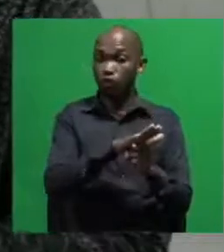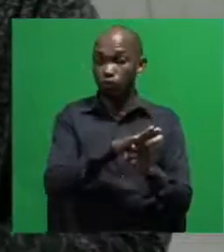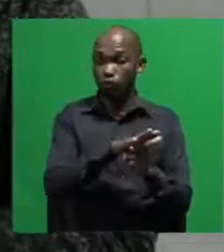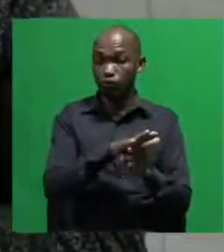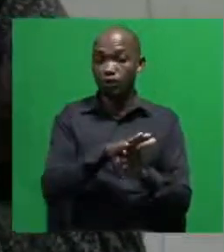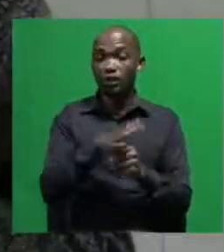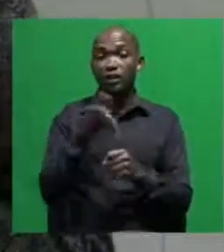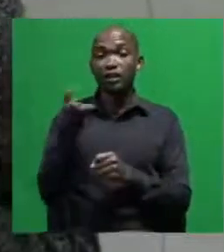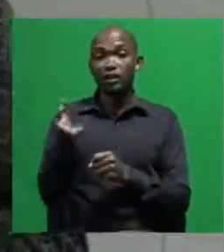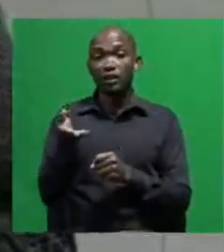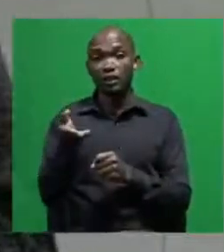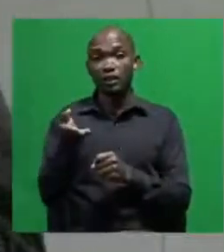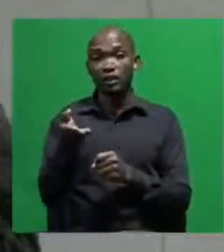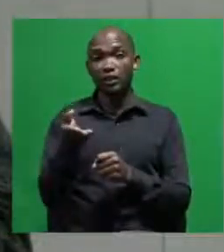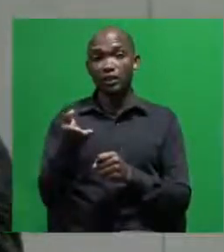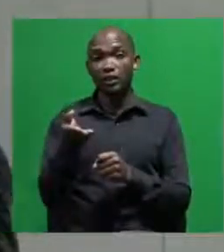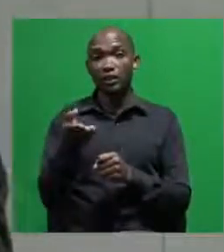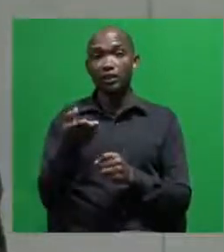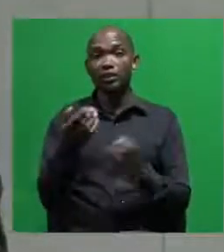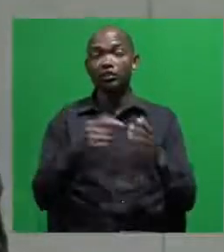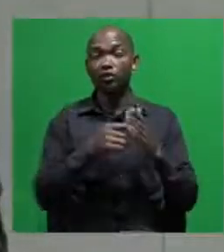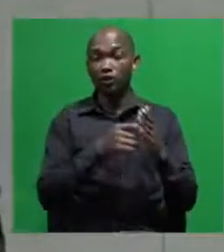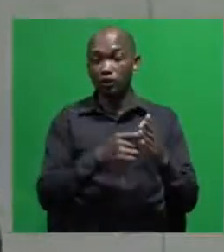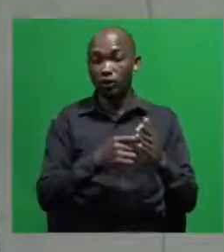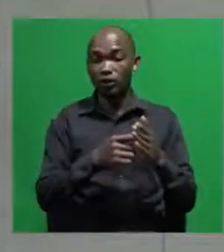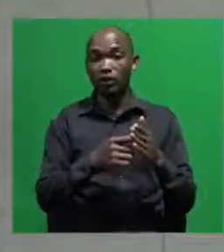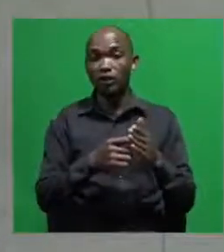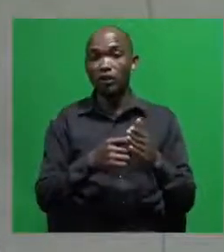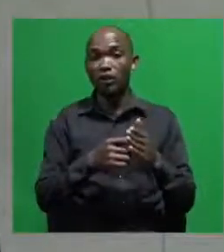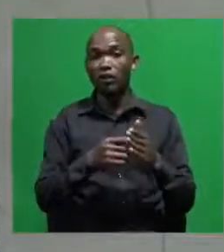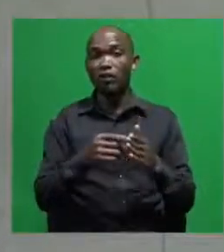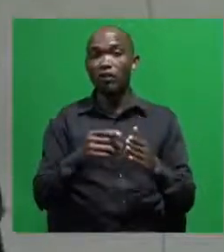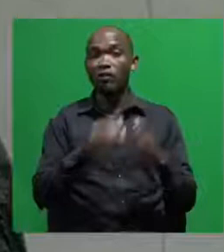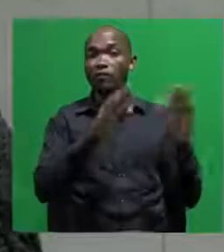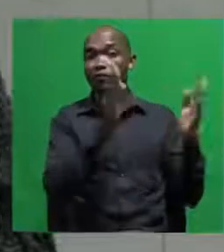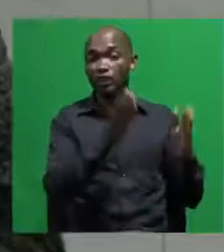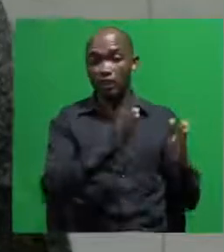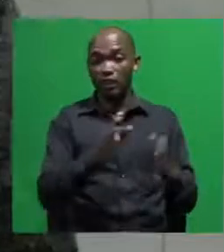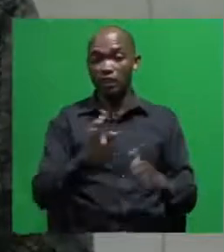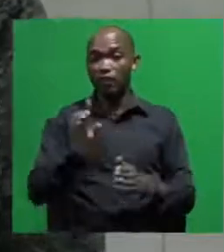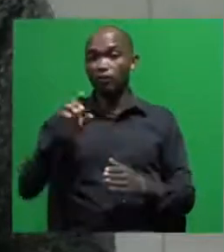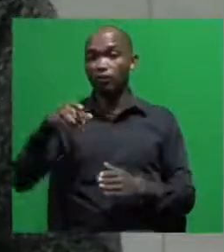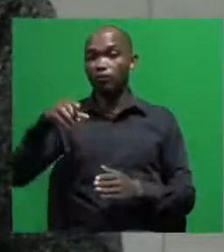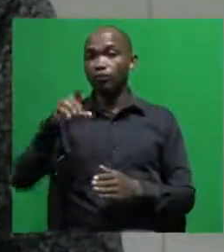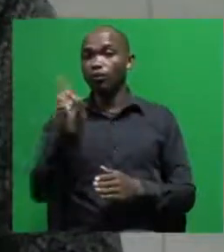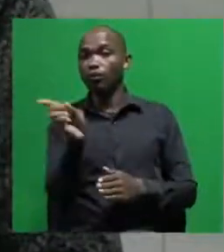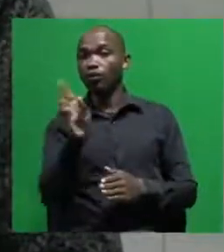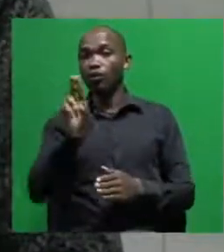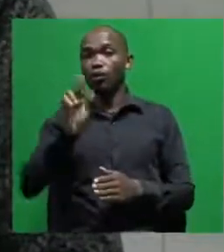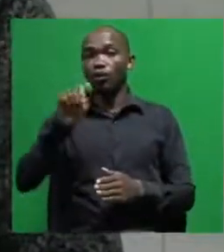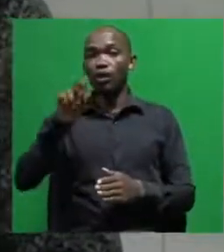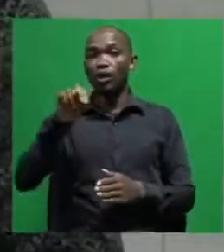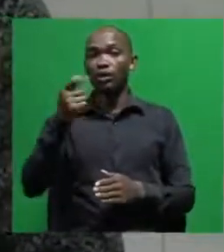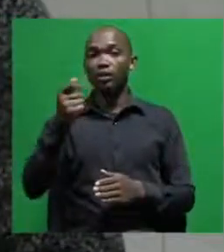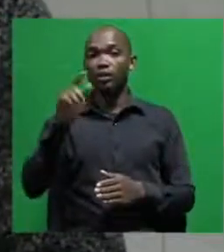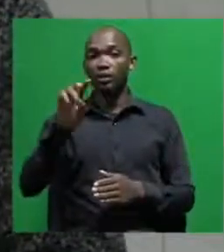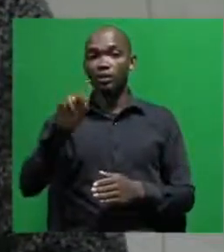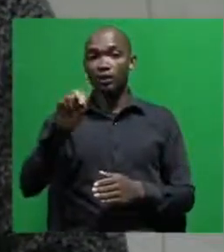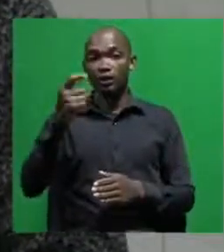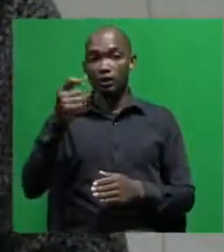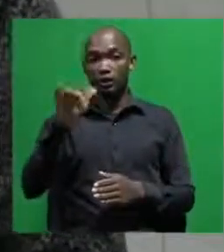volume is the derived physical quantity. So it can be measured and